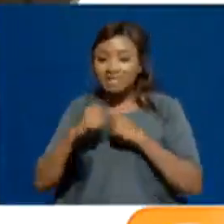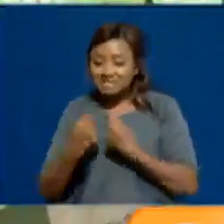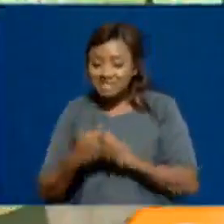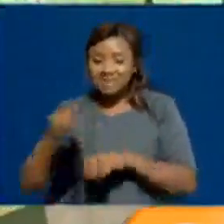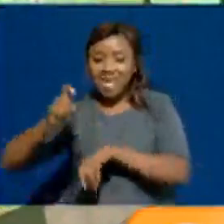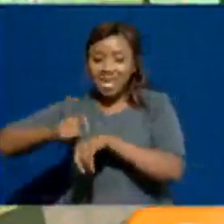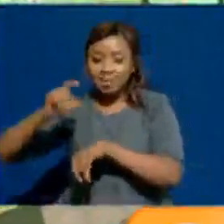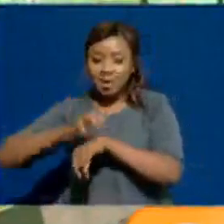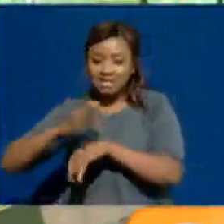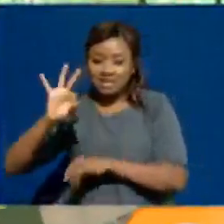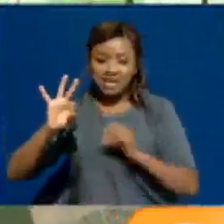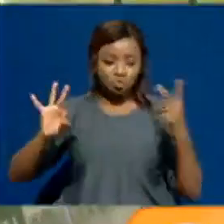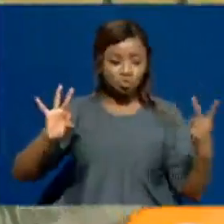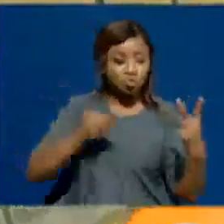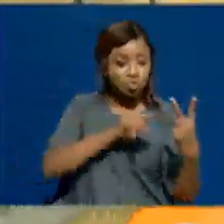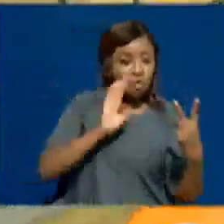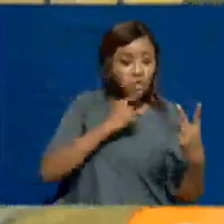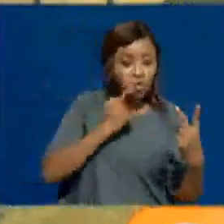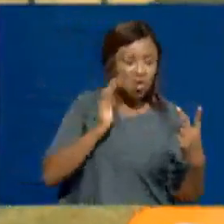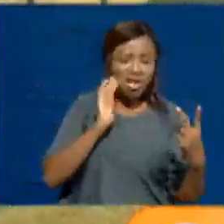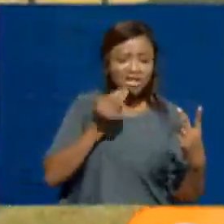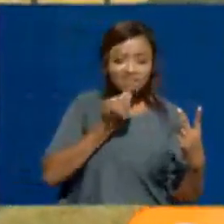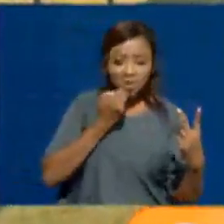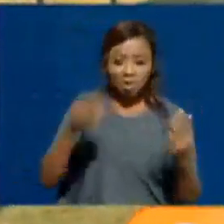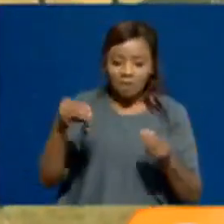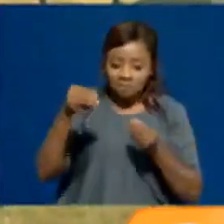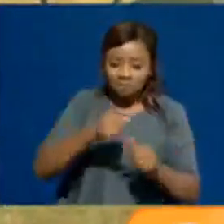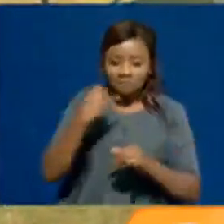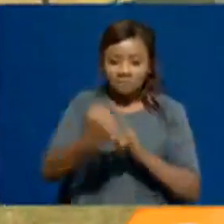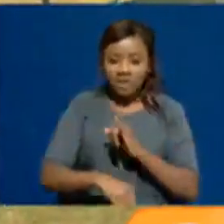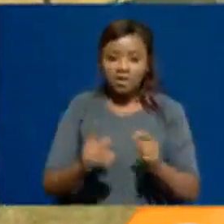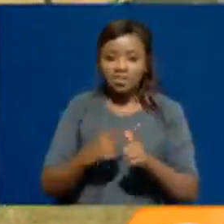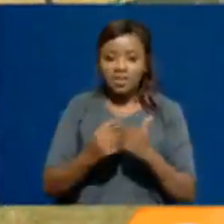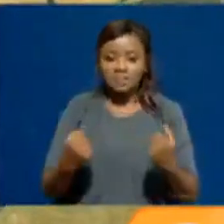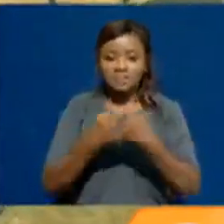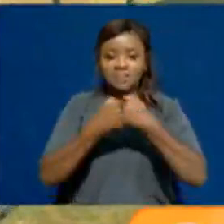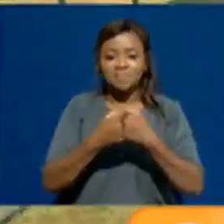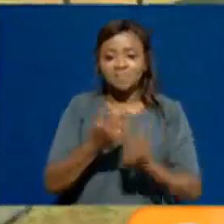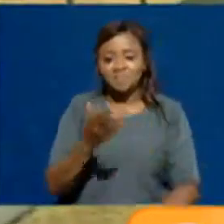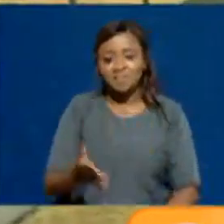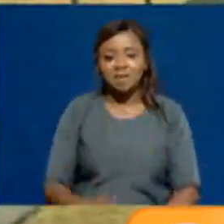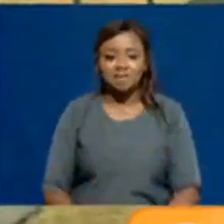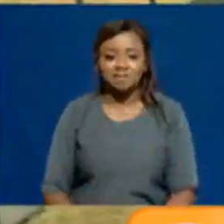win against Isiolo's Garbatula to storm the finals where they will face Chuka Scorpion.